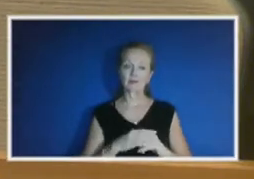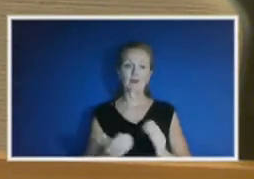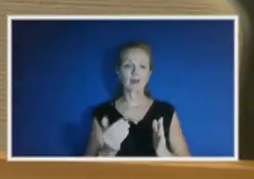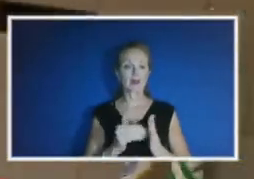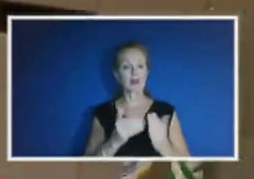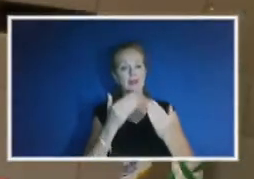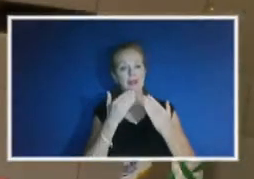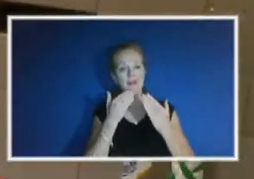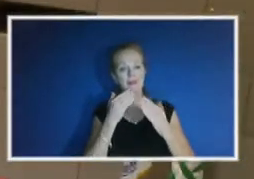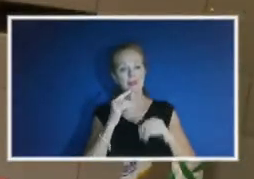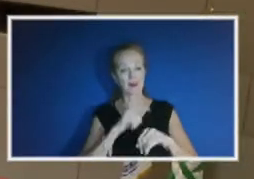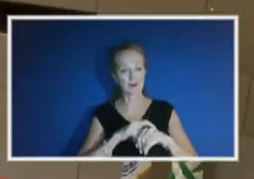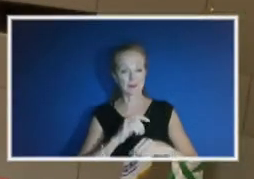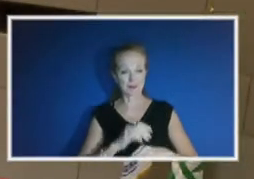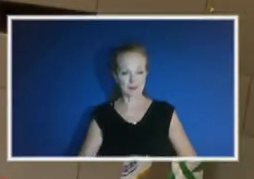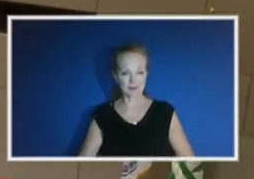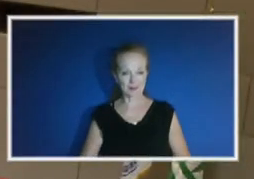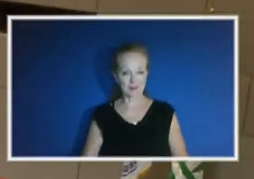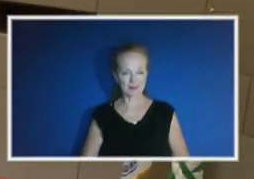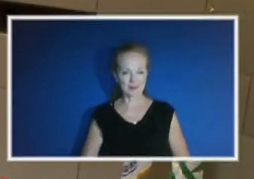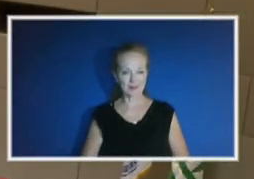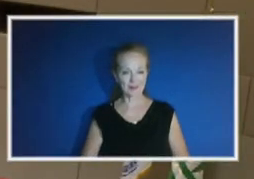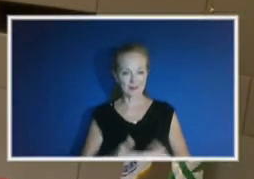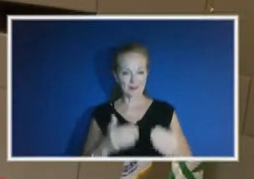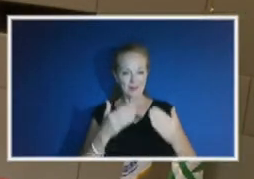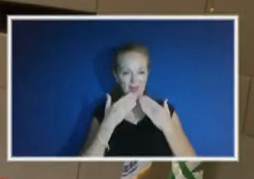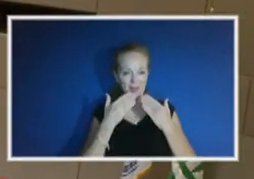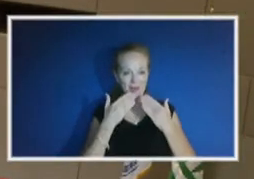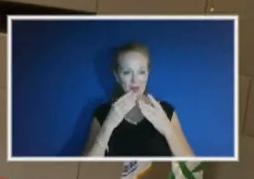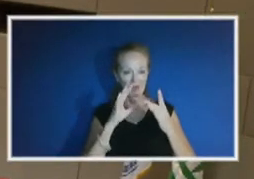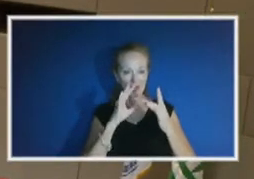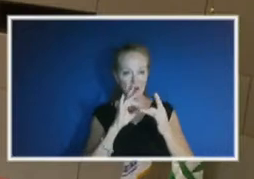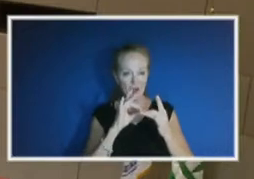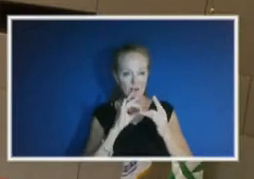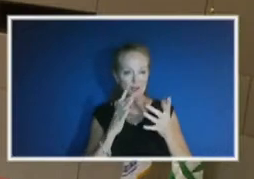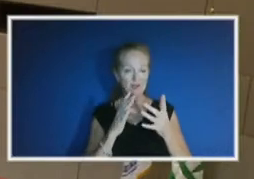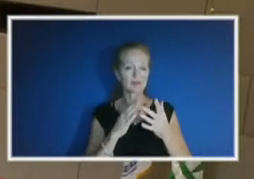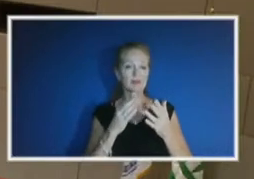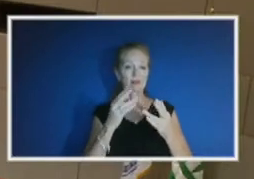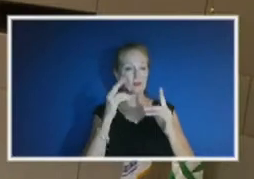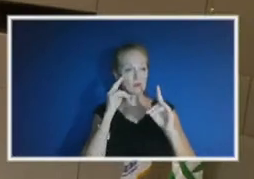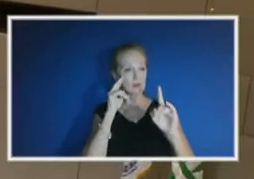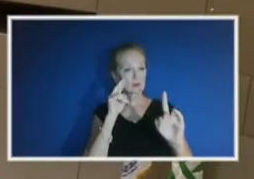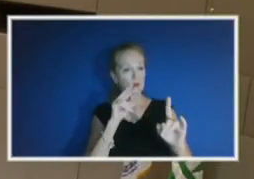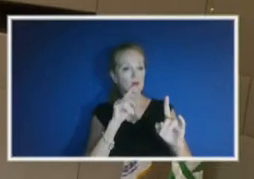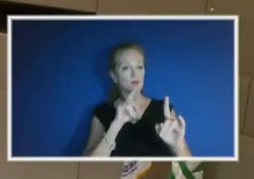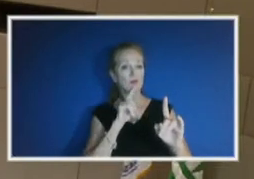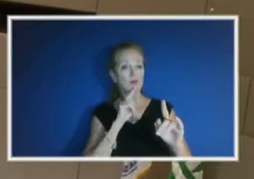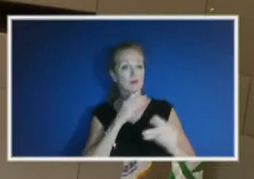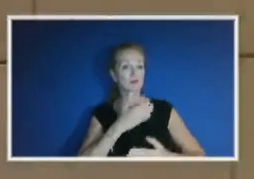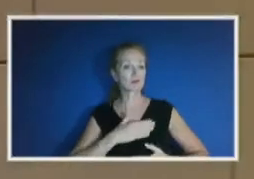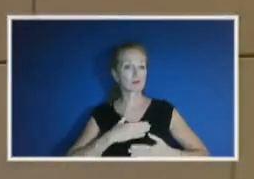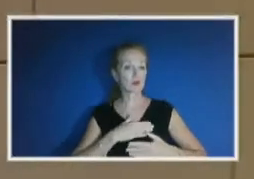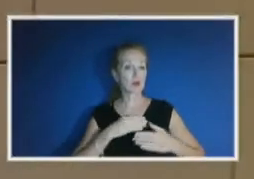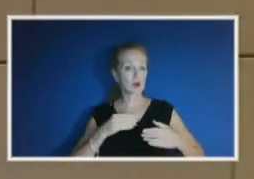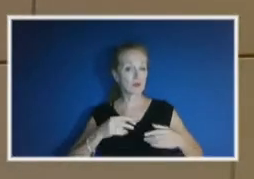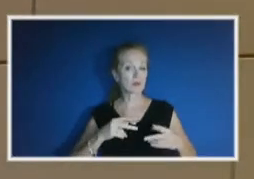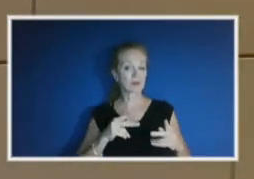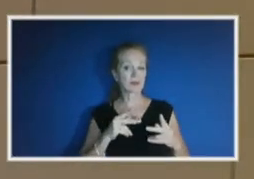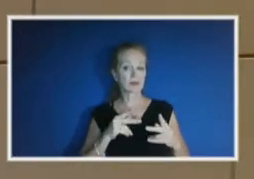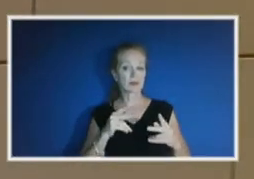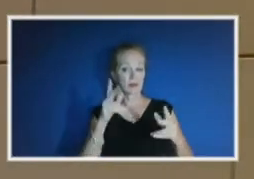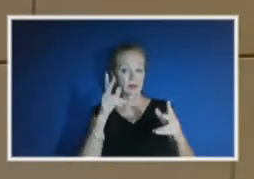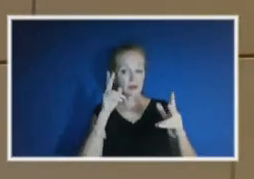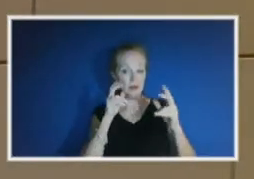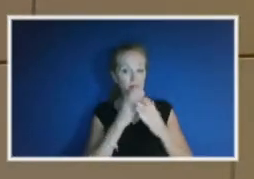time. All right. Thank you very much for your comments and your perspective on this. We really appreciate the opportunity to hear some